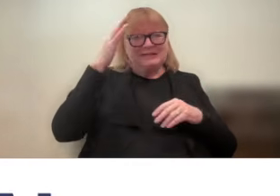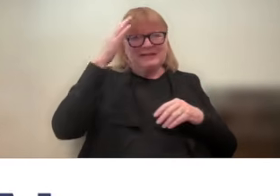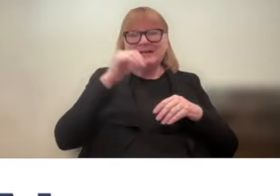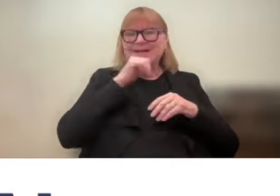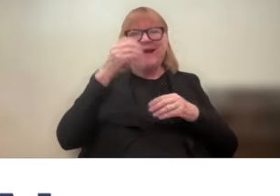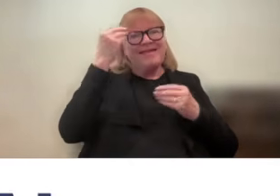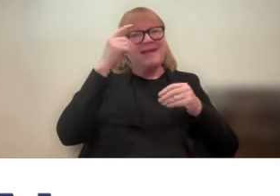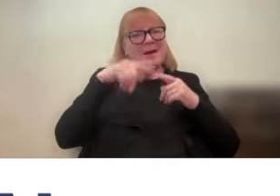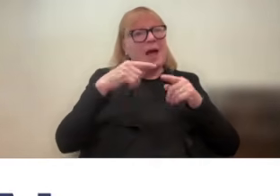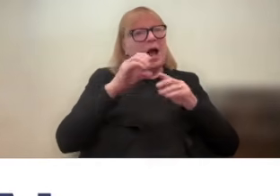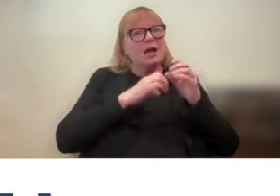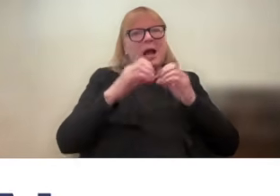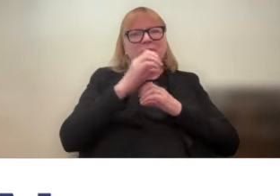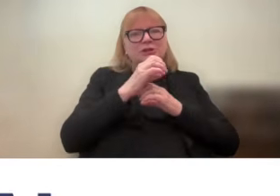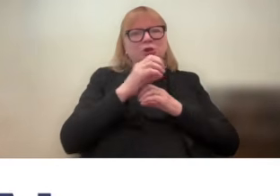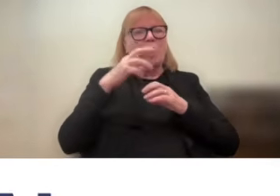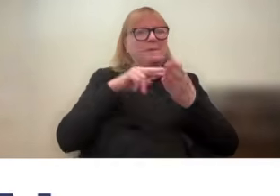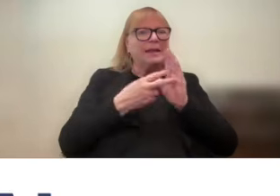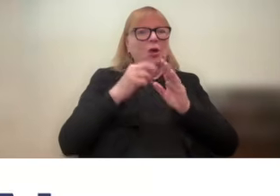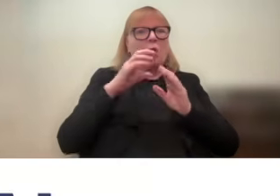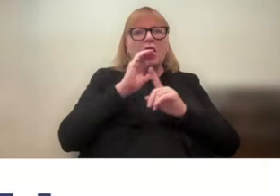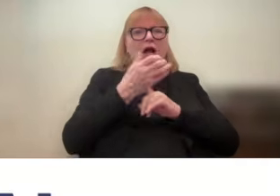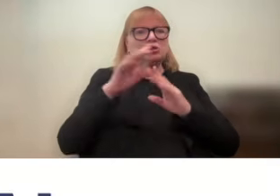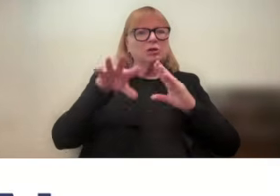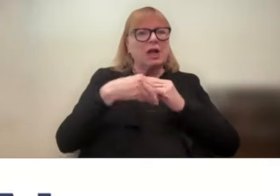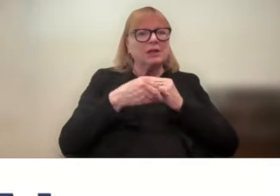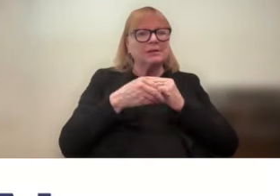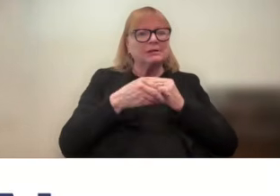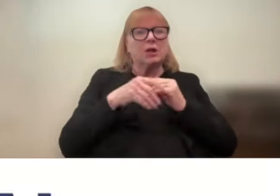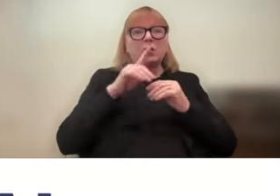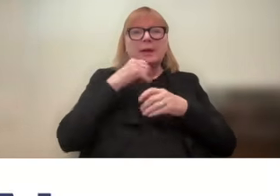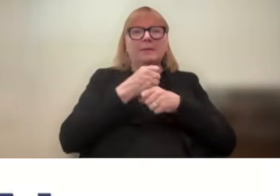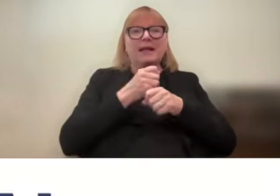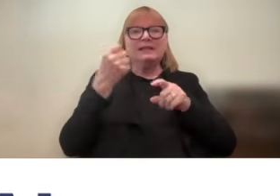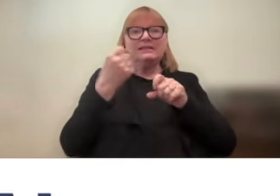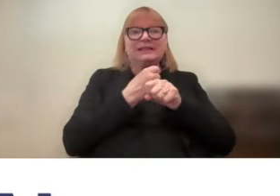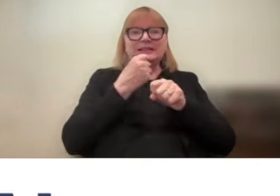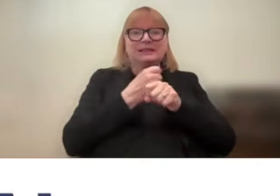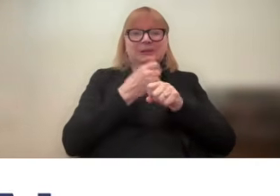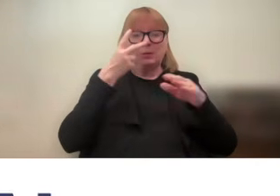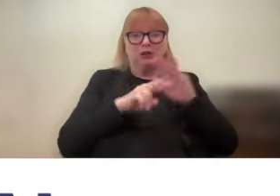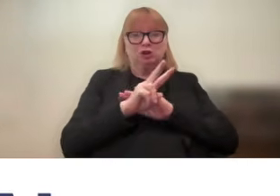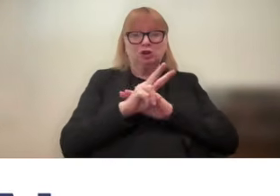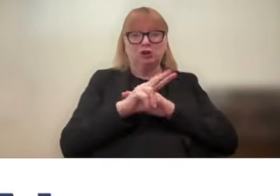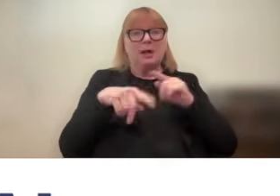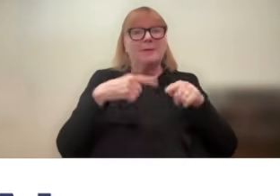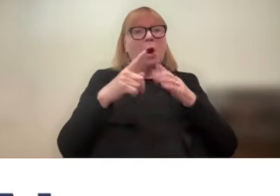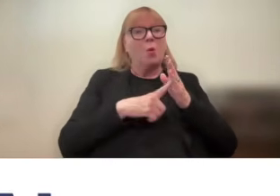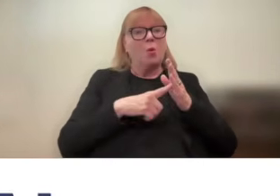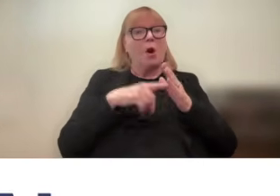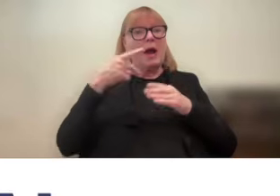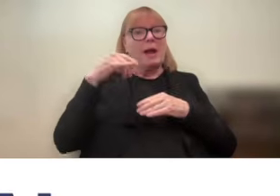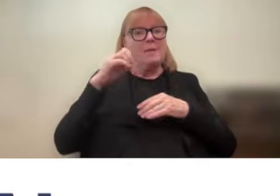not thinking about composition or meaning or cultural context. They're making statistical predictions about what pixel